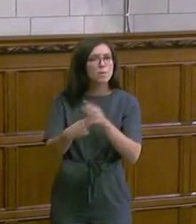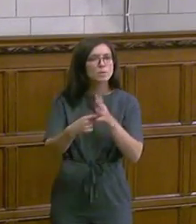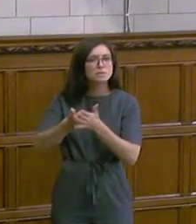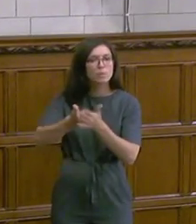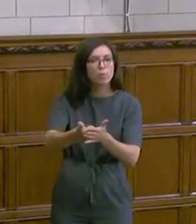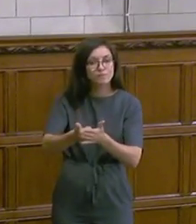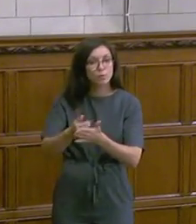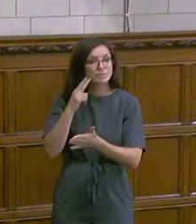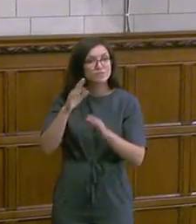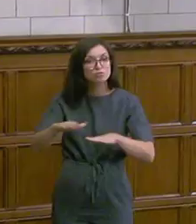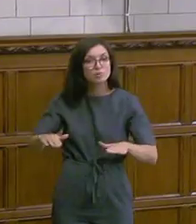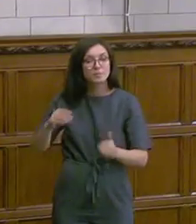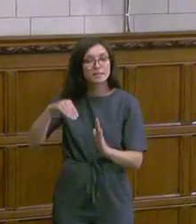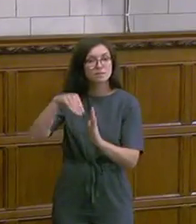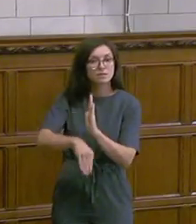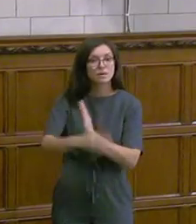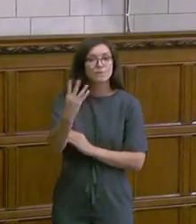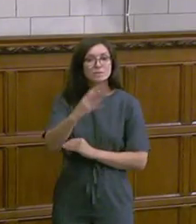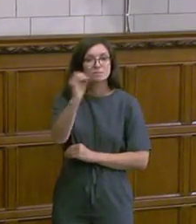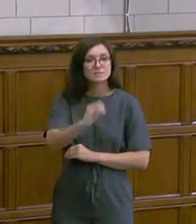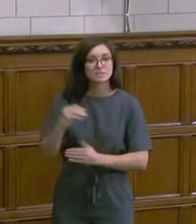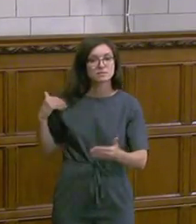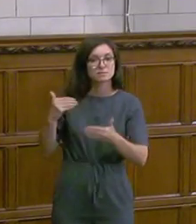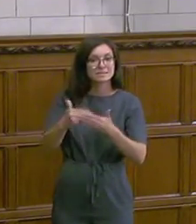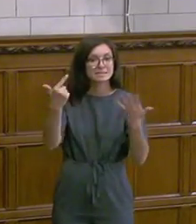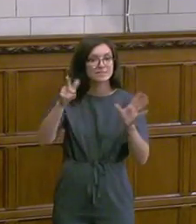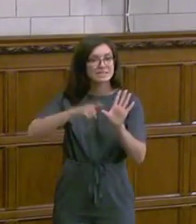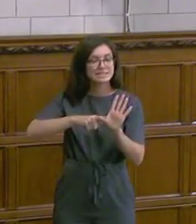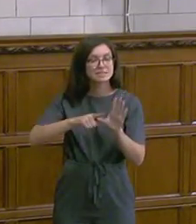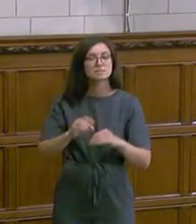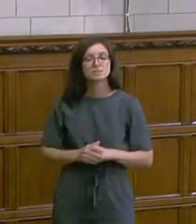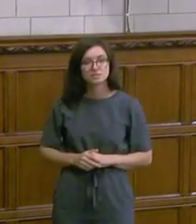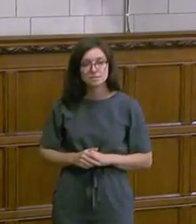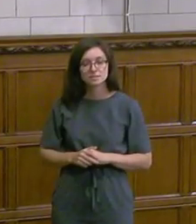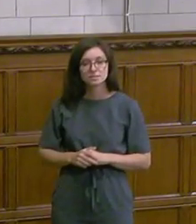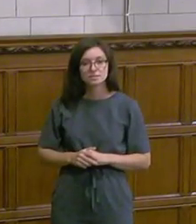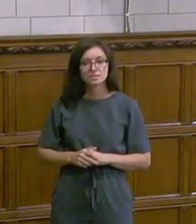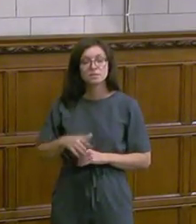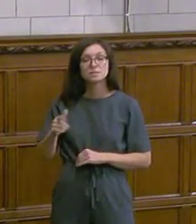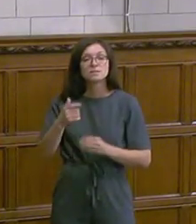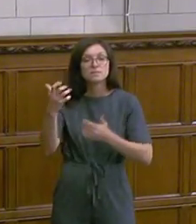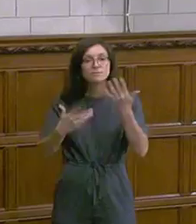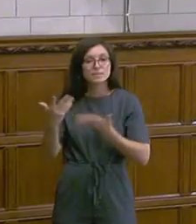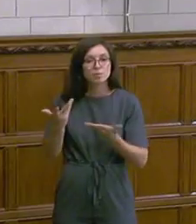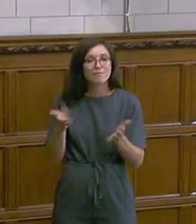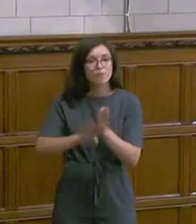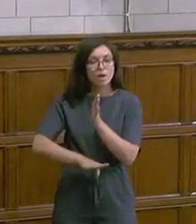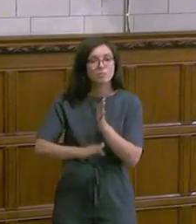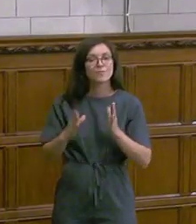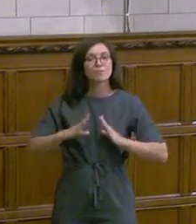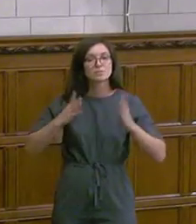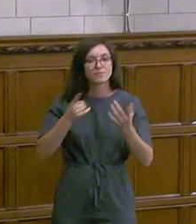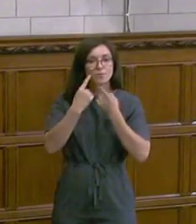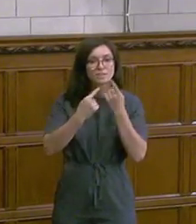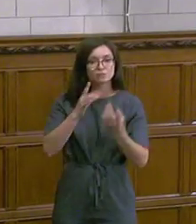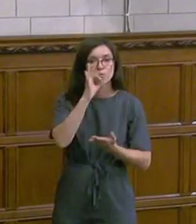children has fallen by 14% over the last 7 years. These figures are drawn from Freedom of Information requests